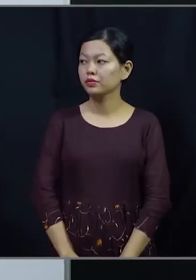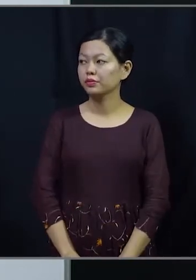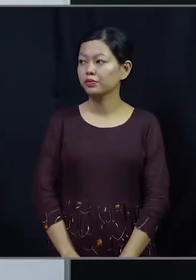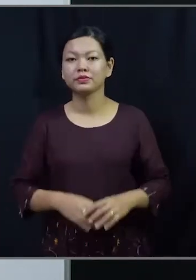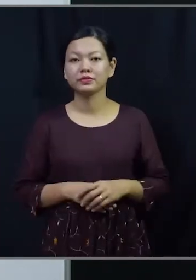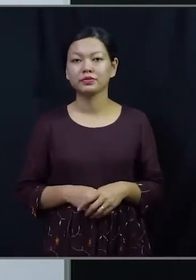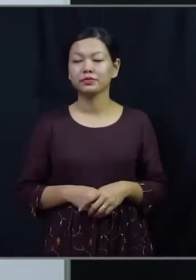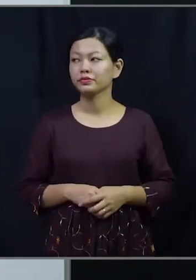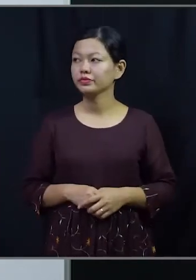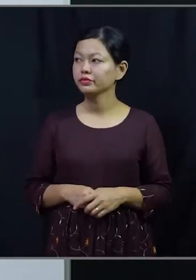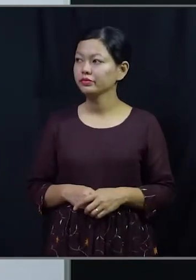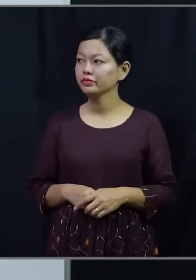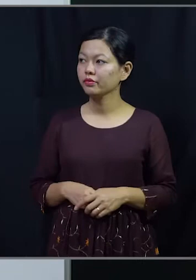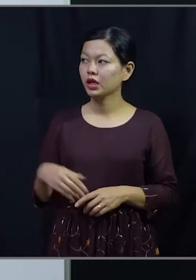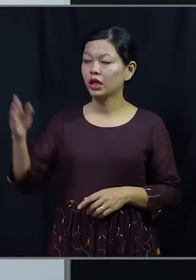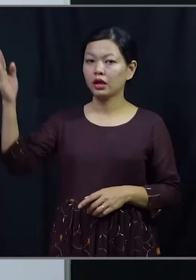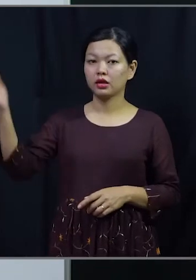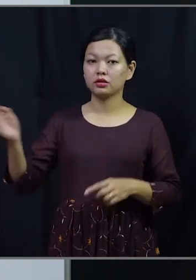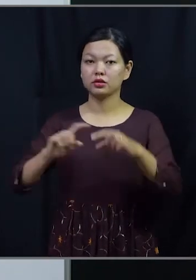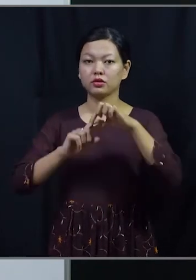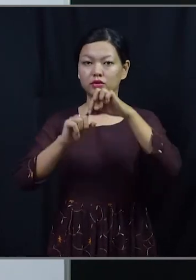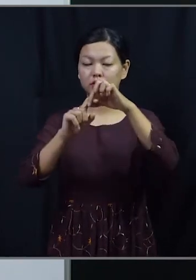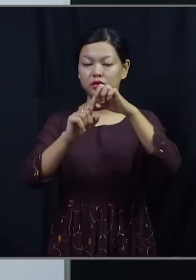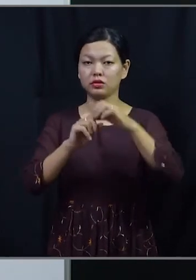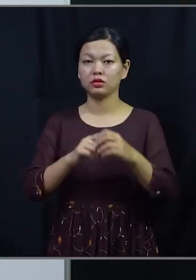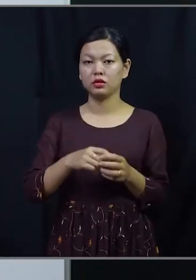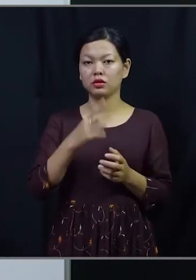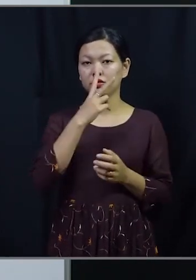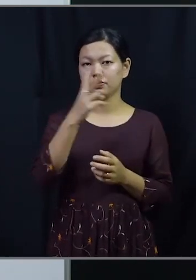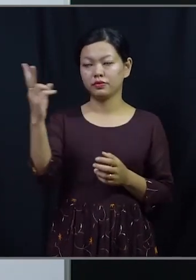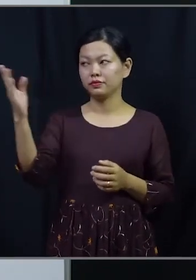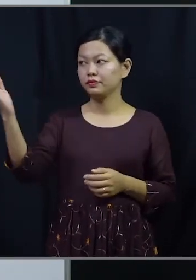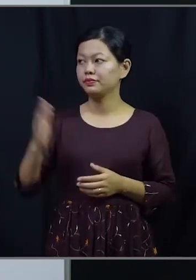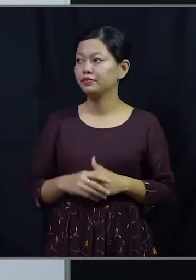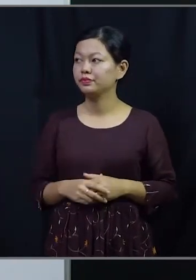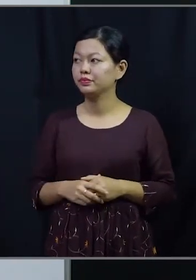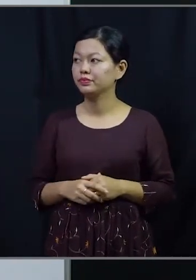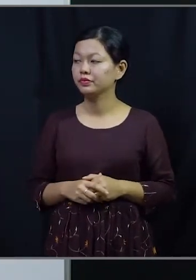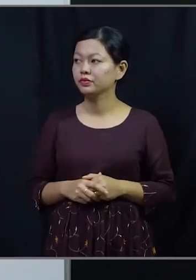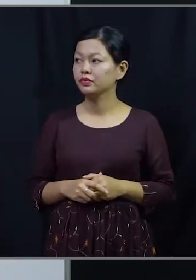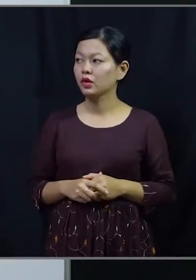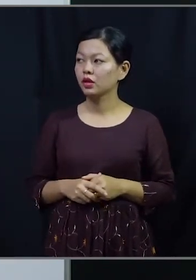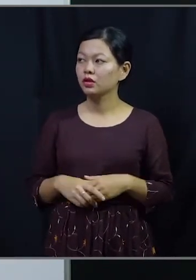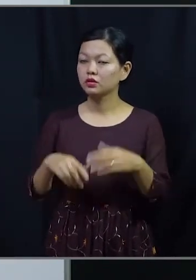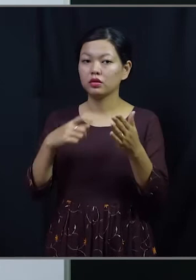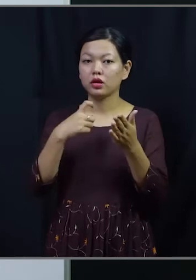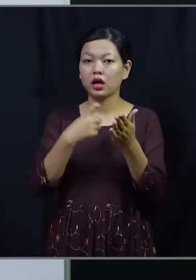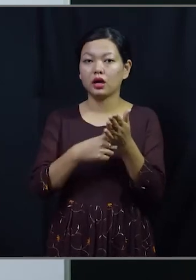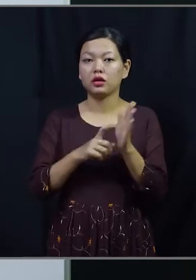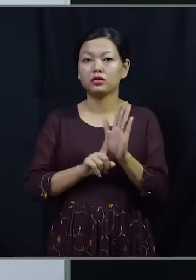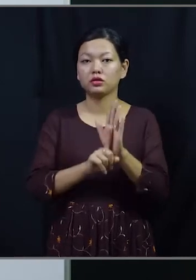Here you see that problem. Consider F is a function from R plus to 4 comma infinity. R plus represent the positive real